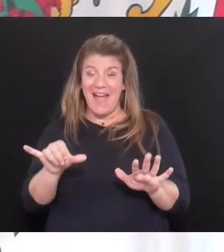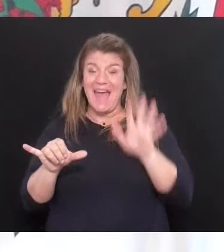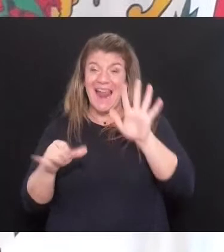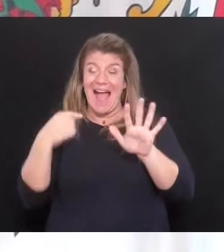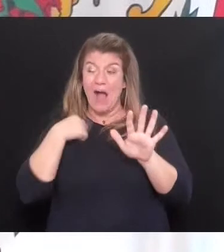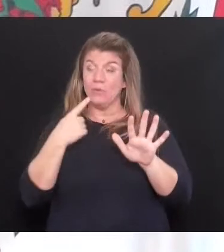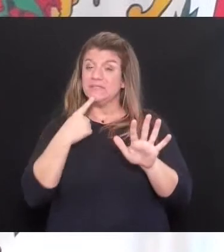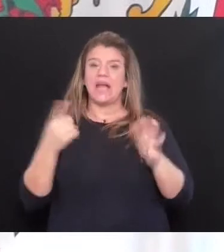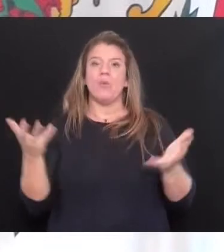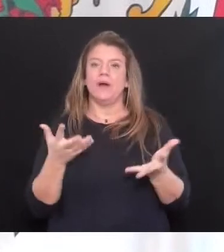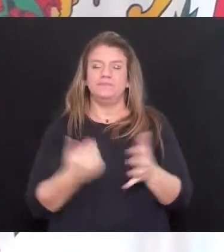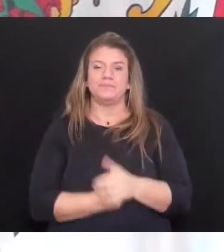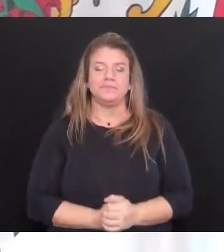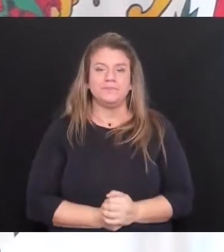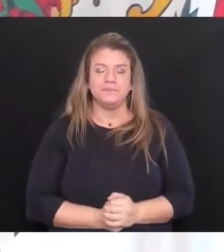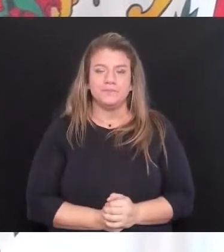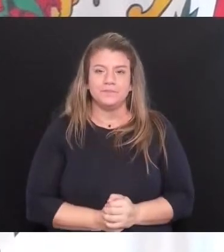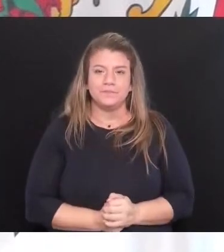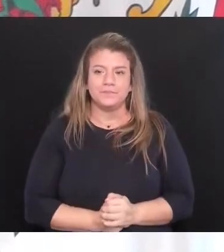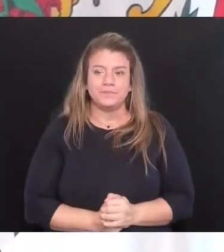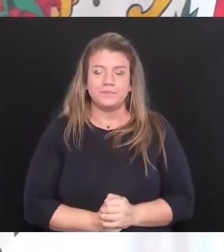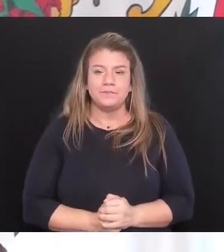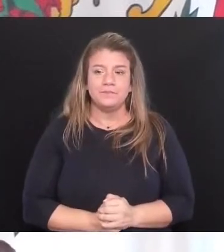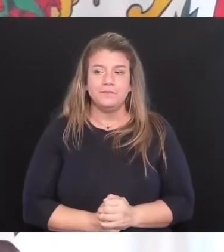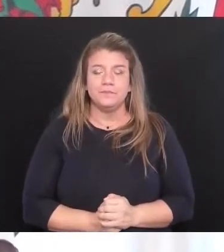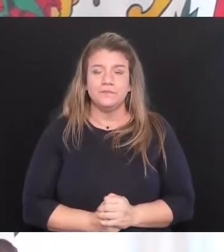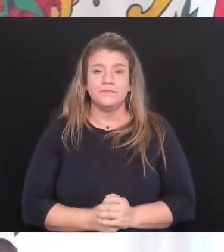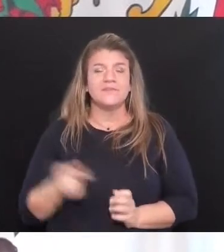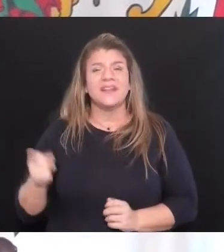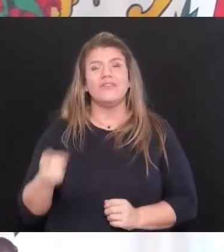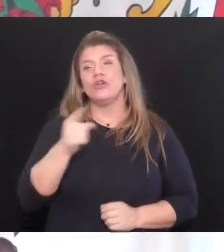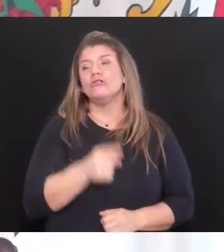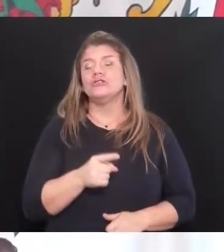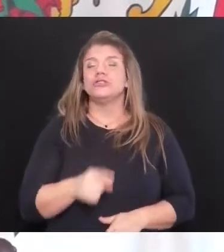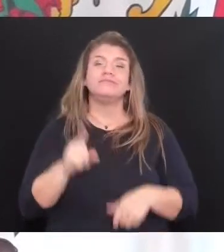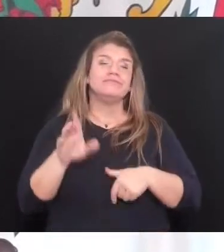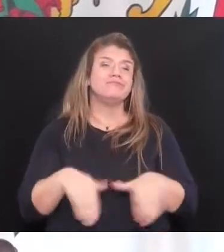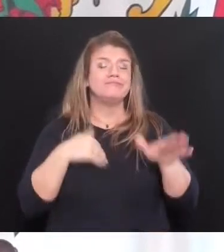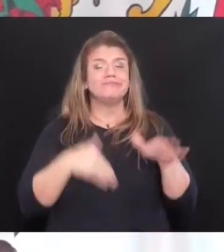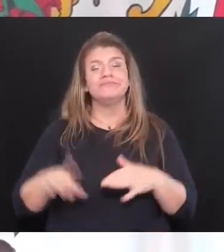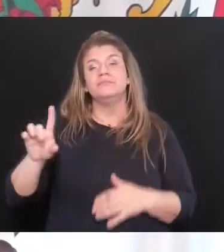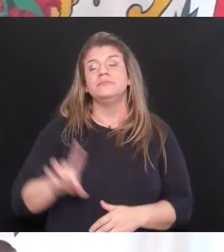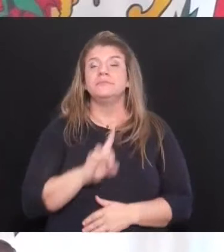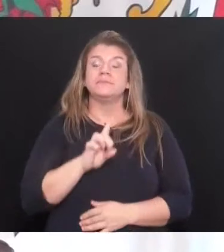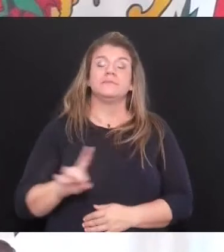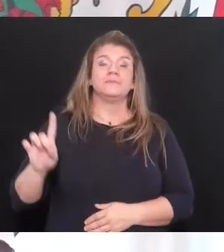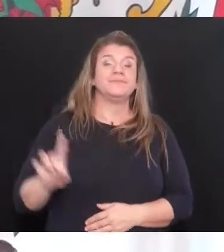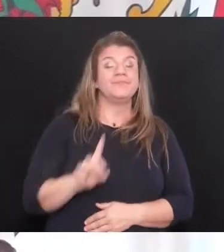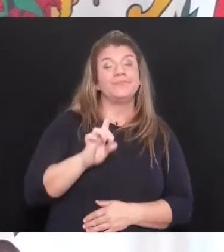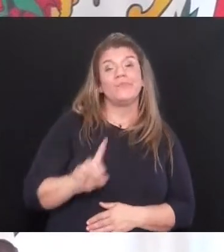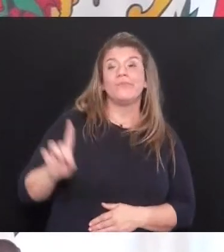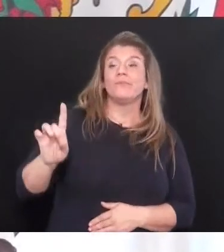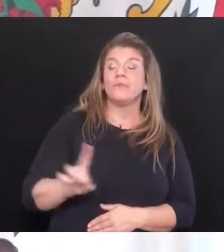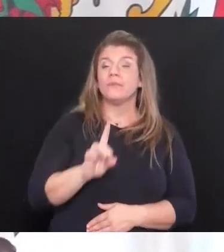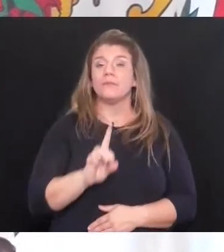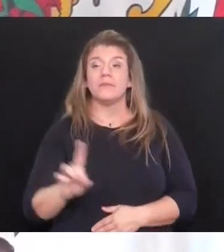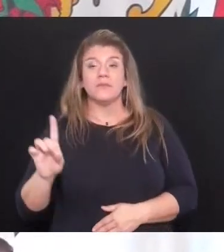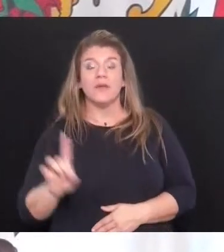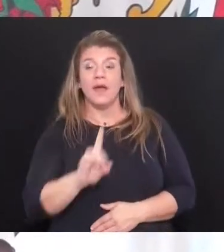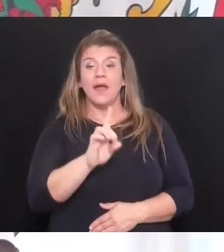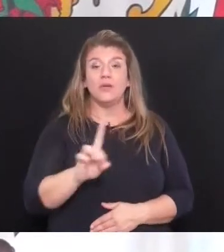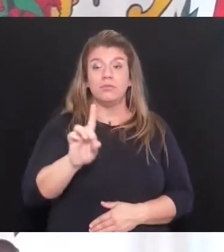to everybody. If you're just strolling down the street and some way you stumble off